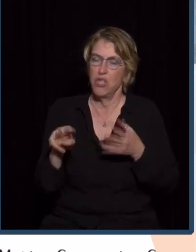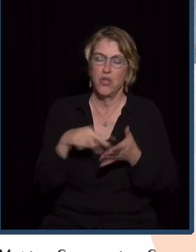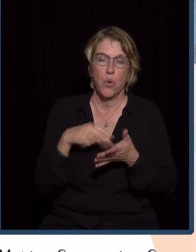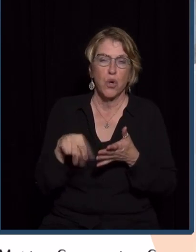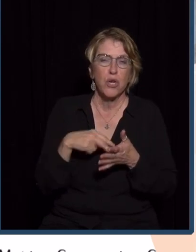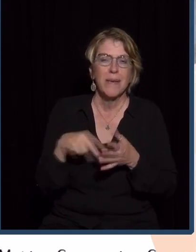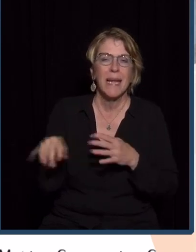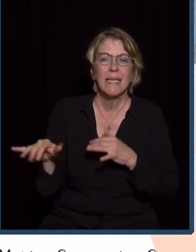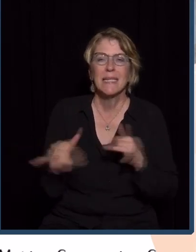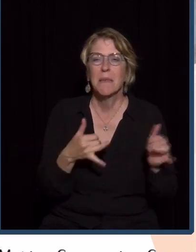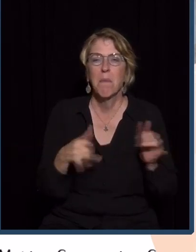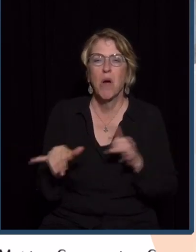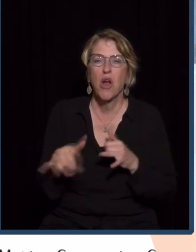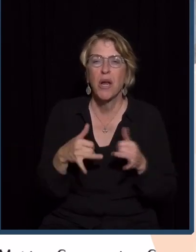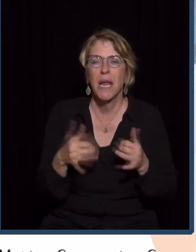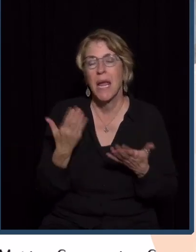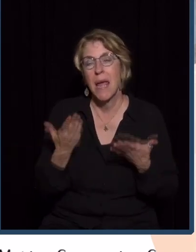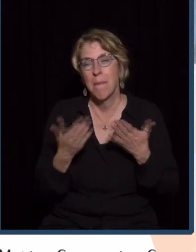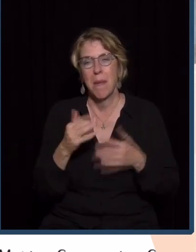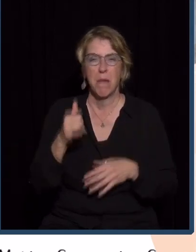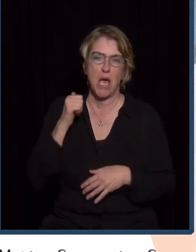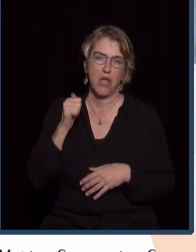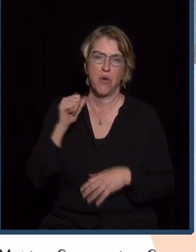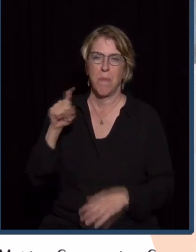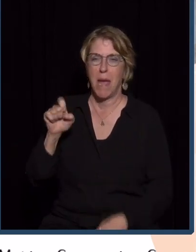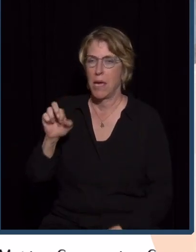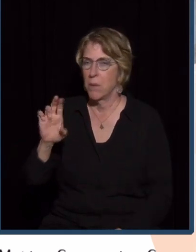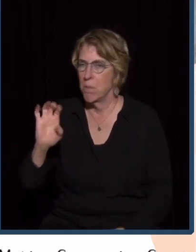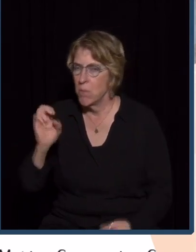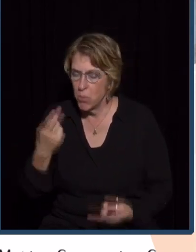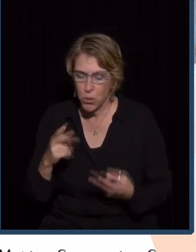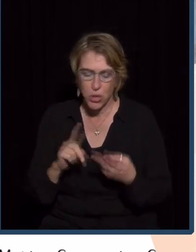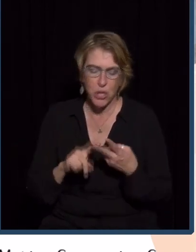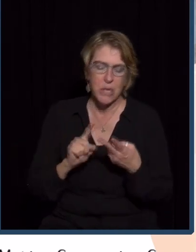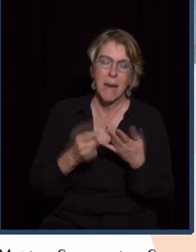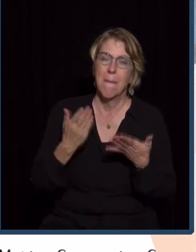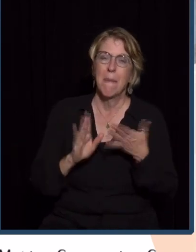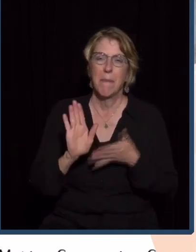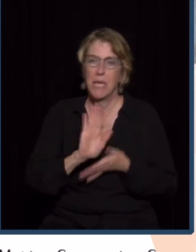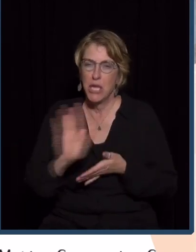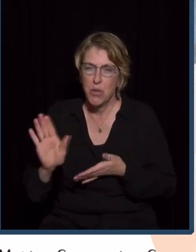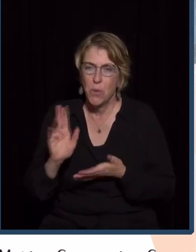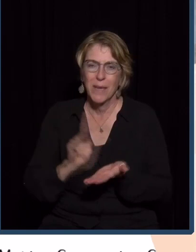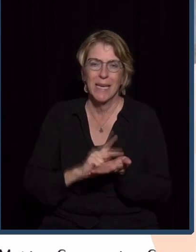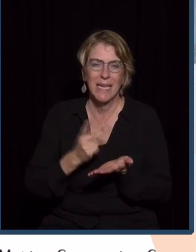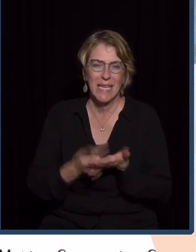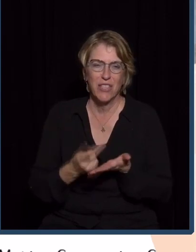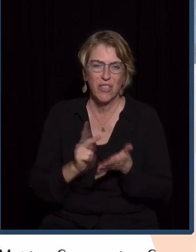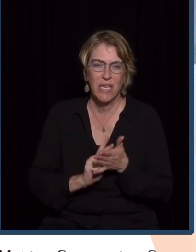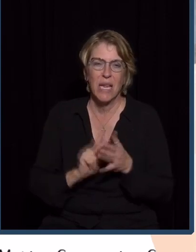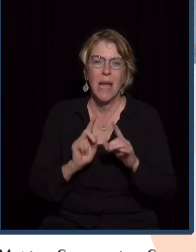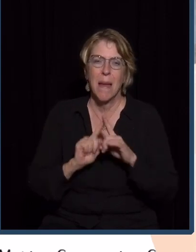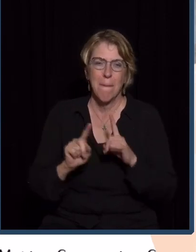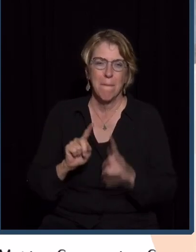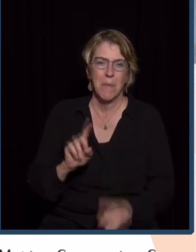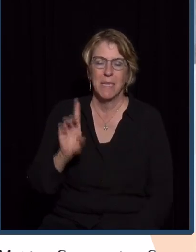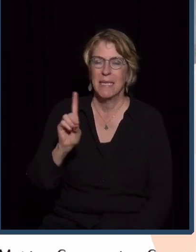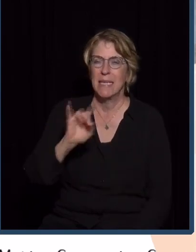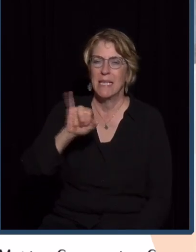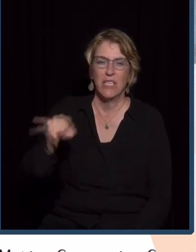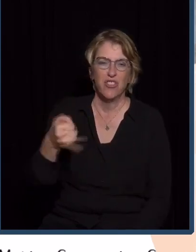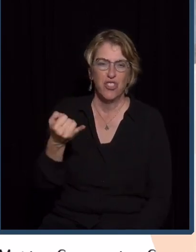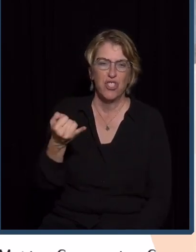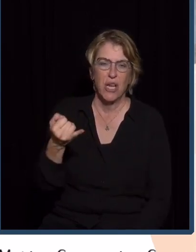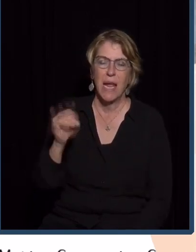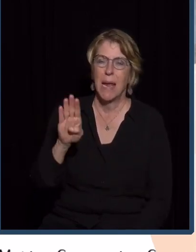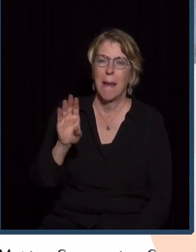be doing it, you know, maybe on your back porch or in your kitchen. We're so excited to bring you a DJ set from DJ Bonix, who